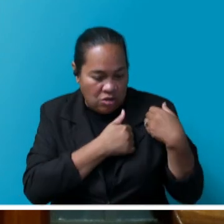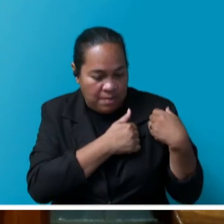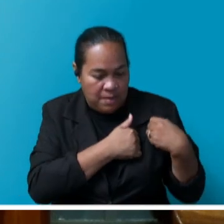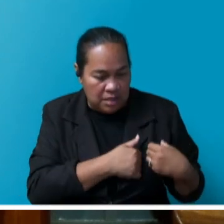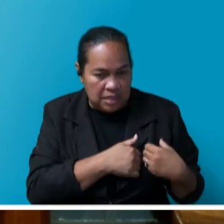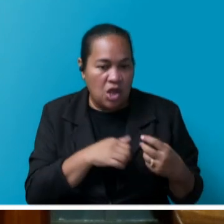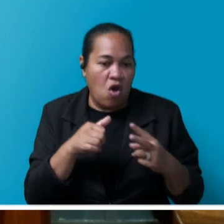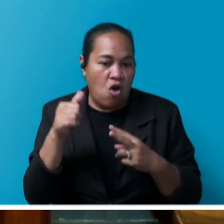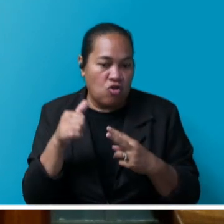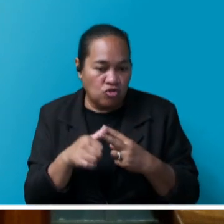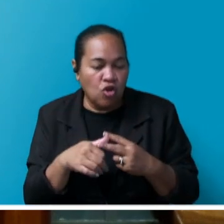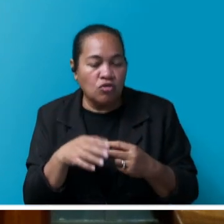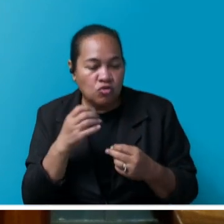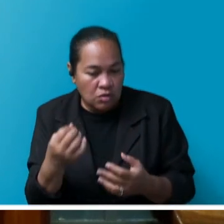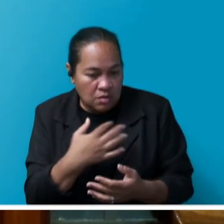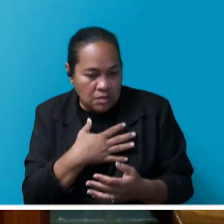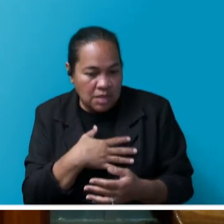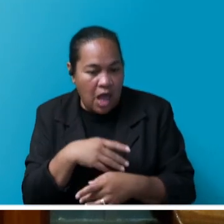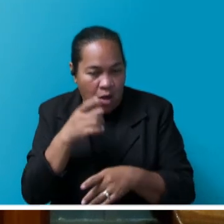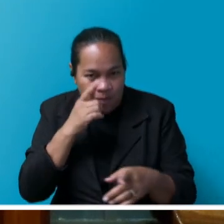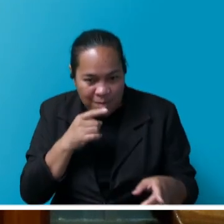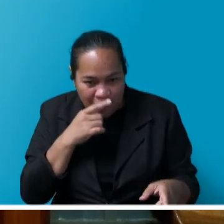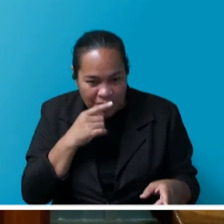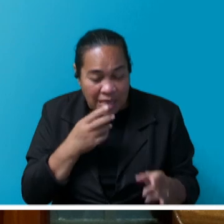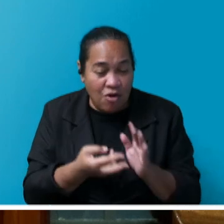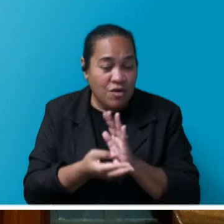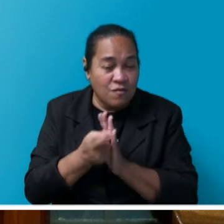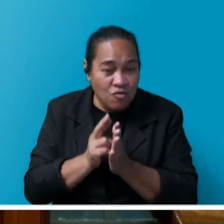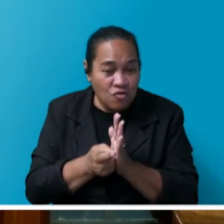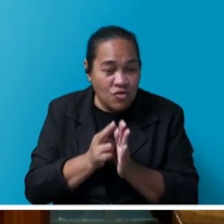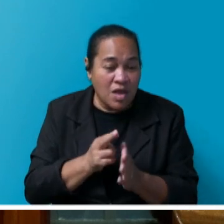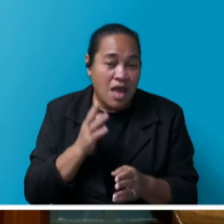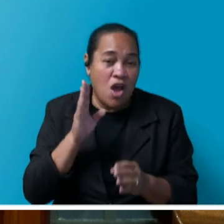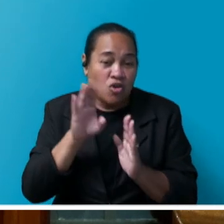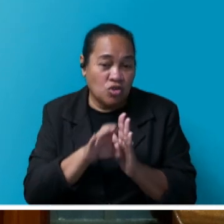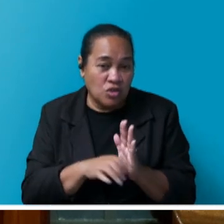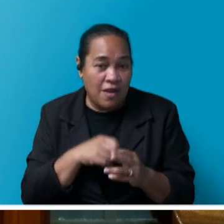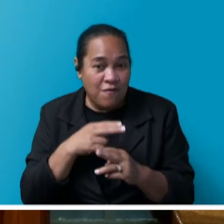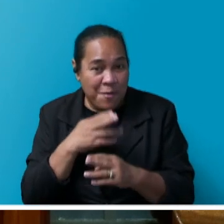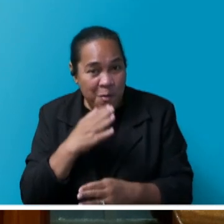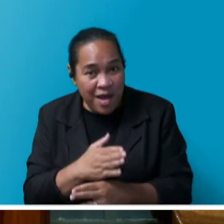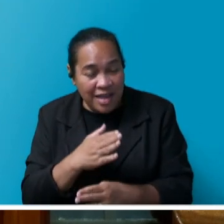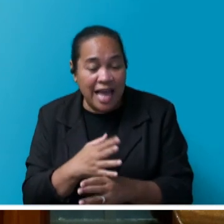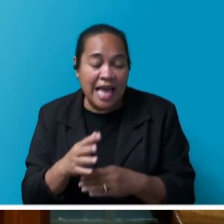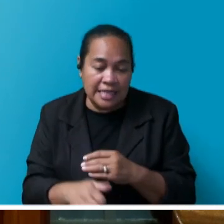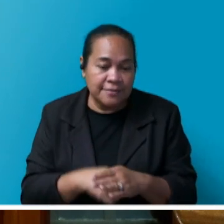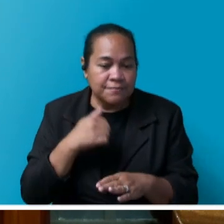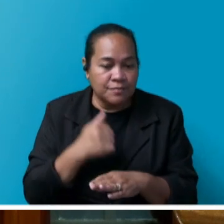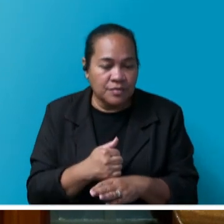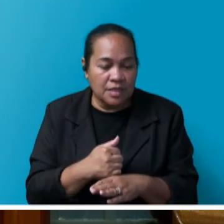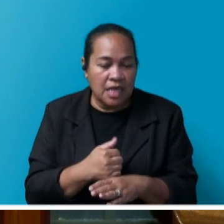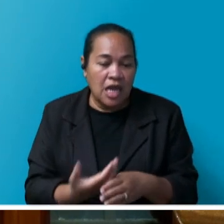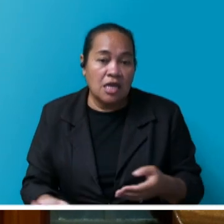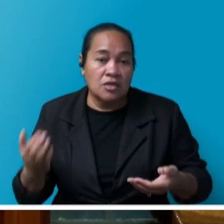of our people. The review of our constitutional framework and the establishment of a Truth and Reconciliation Commission are